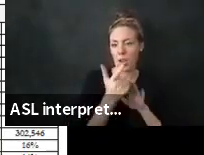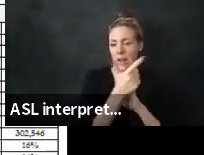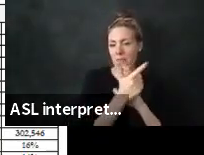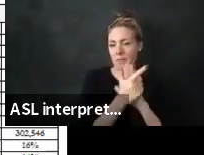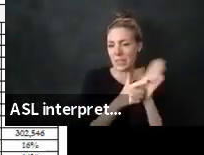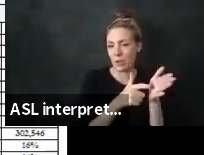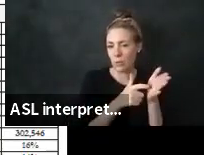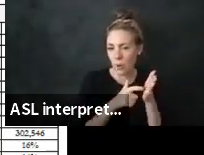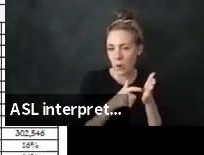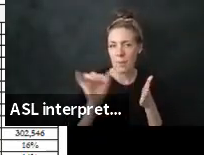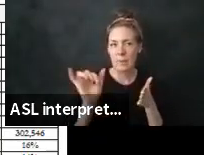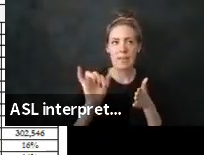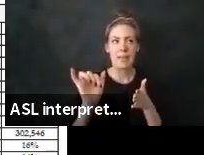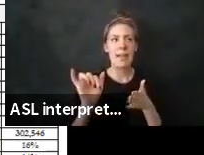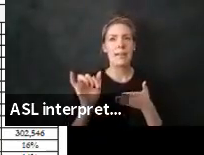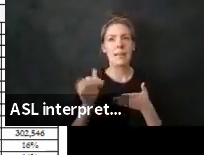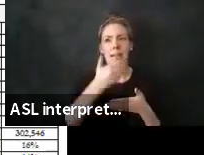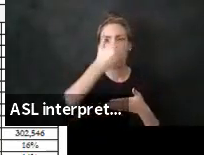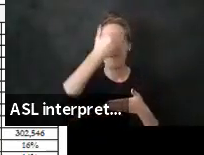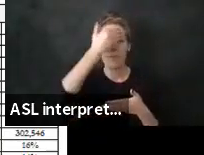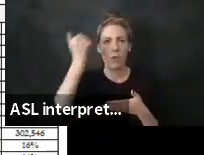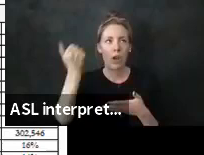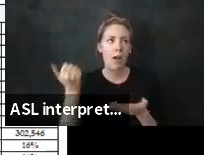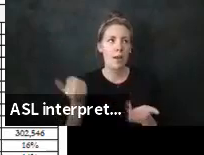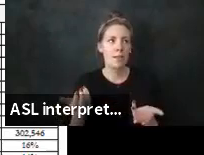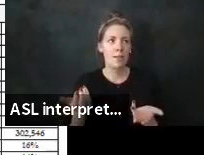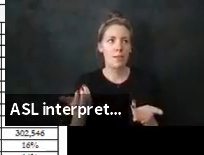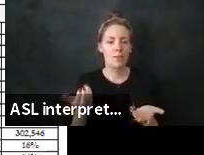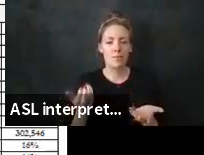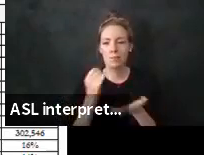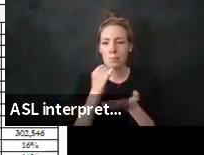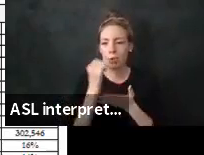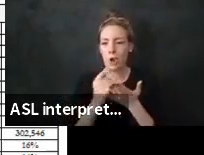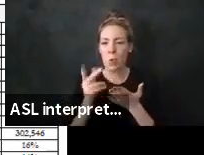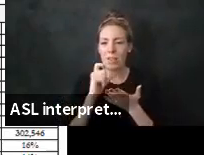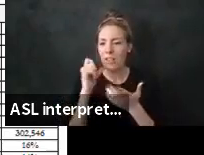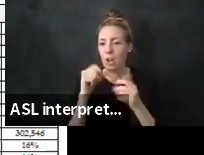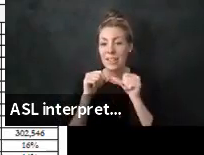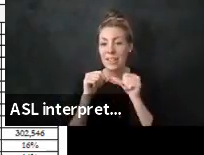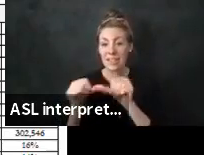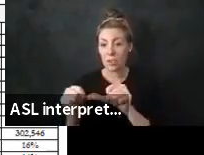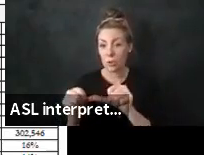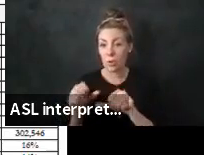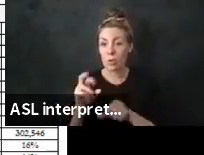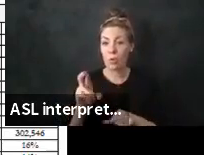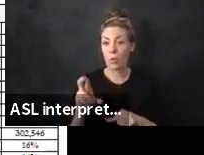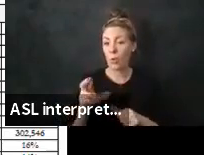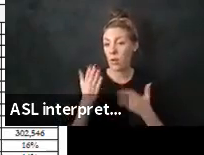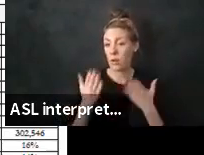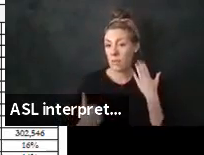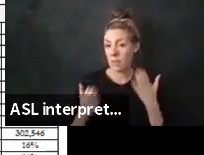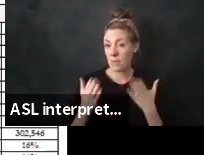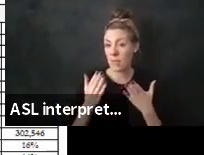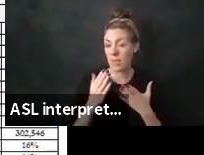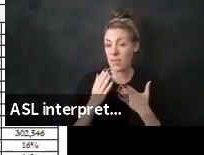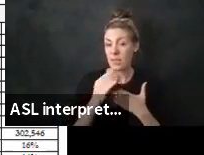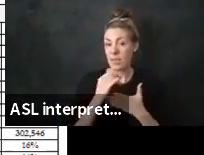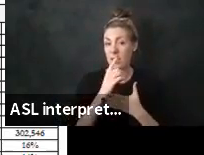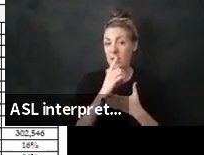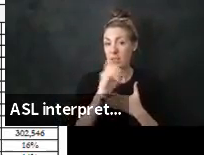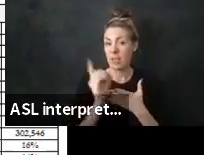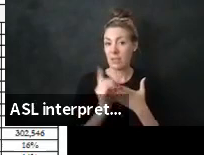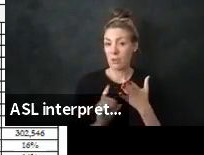such as they've drawn districts that aren't contiguous, or perhaps they've drawn districts that aren't